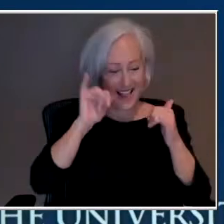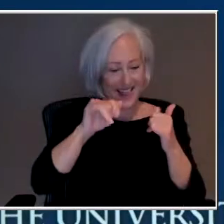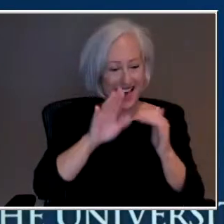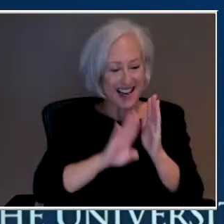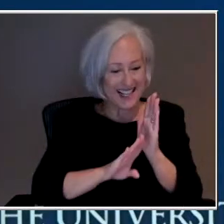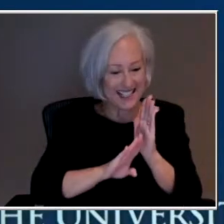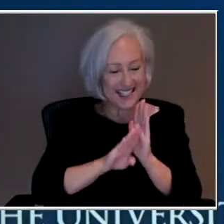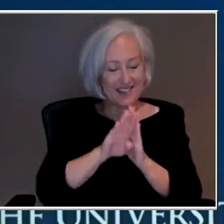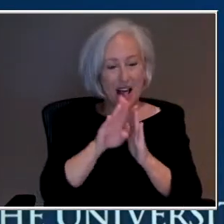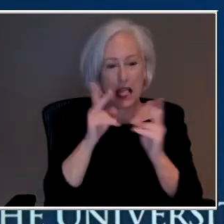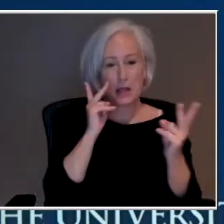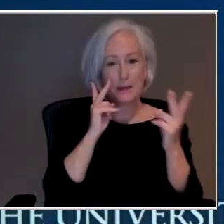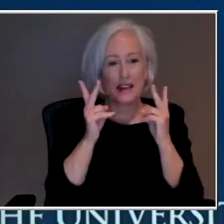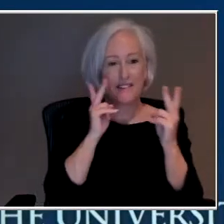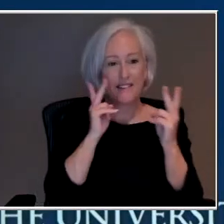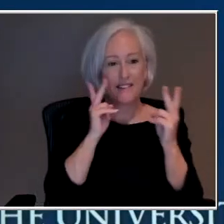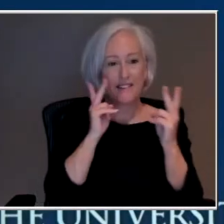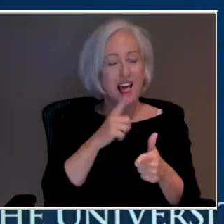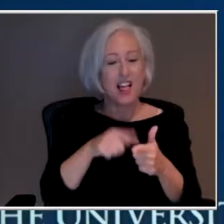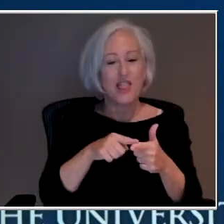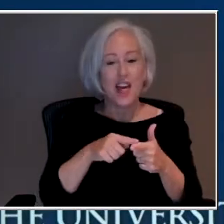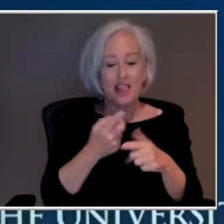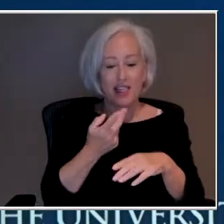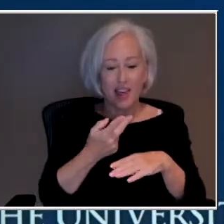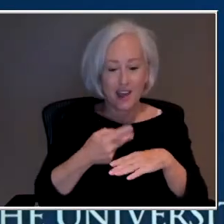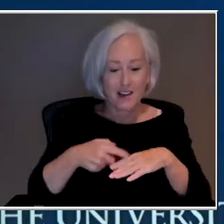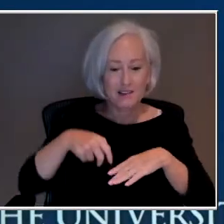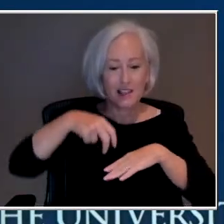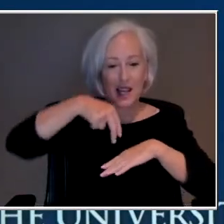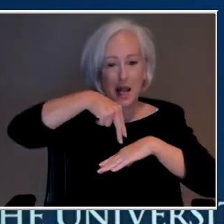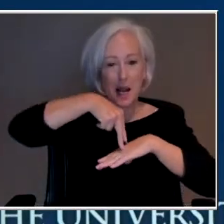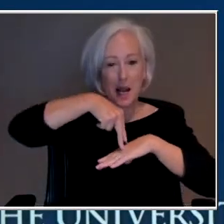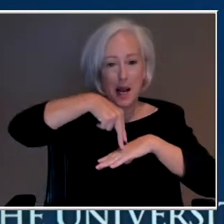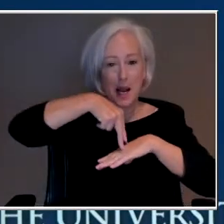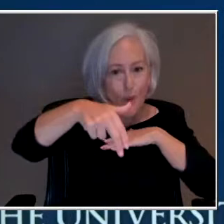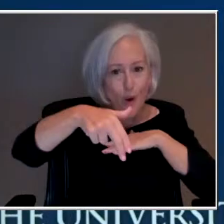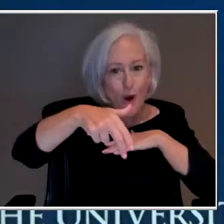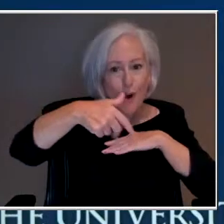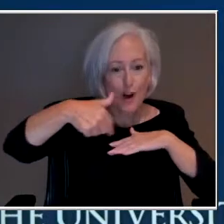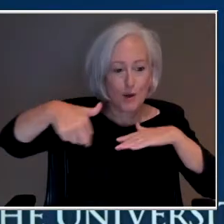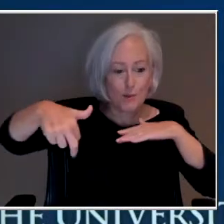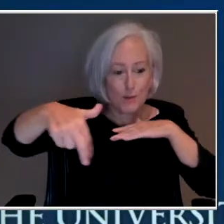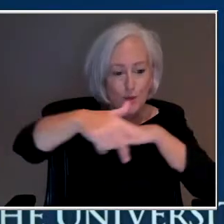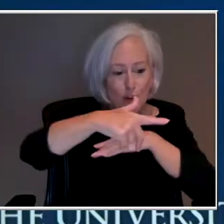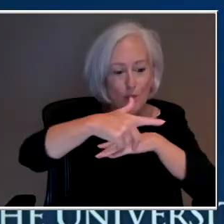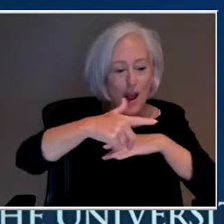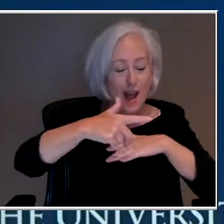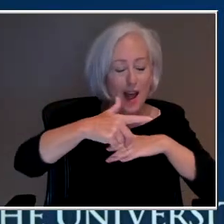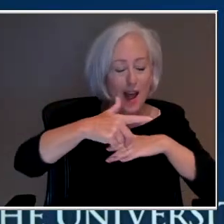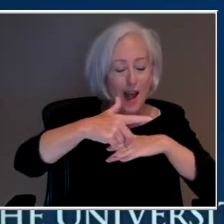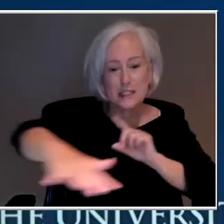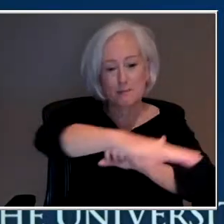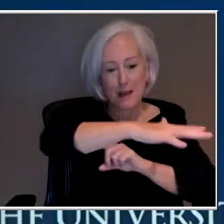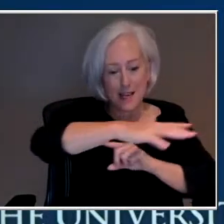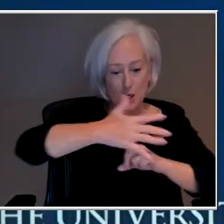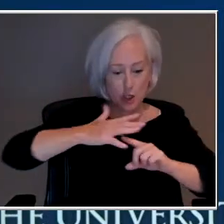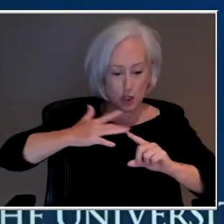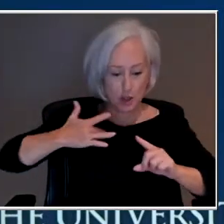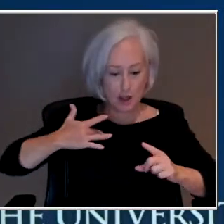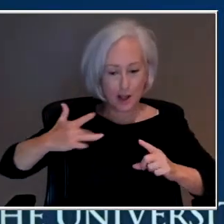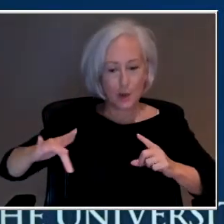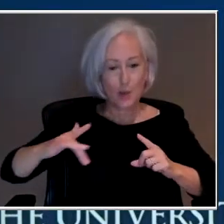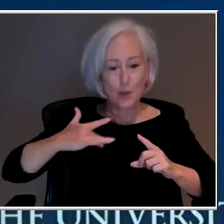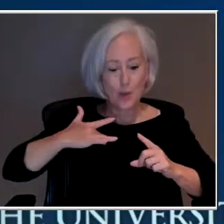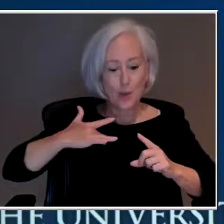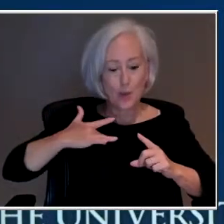as they get to walking and moving around, learning that depth perception, spatial awareness around them. And so those early months are